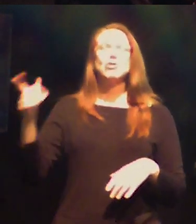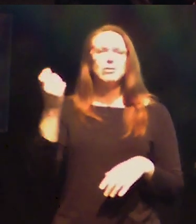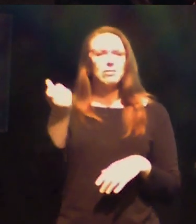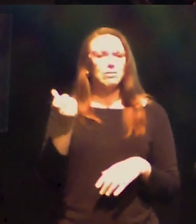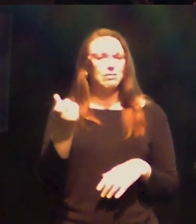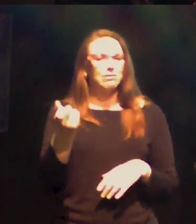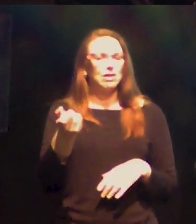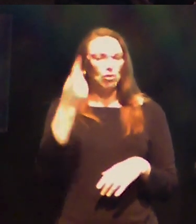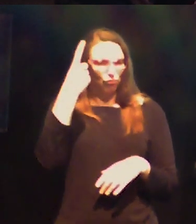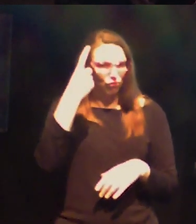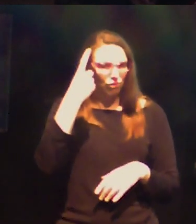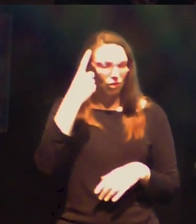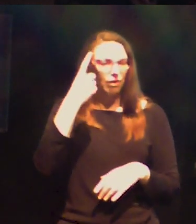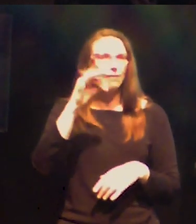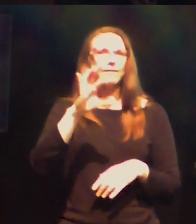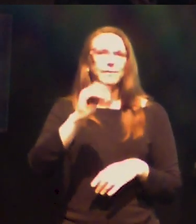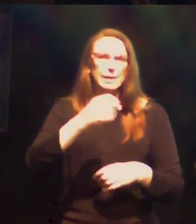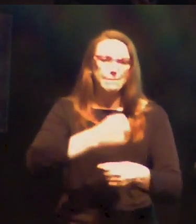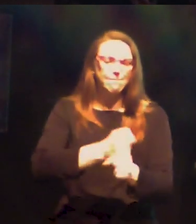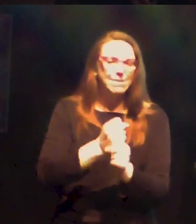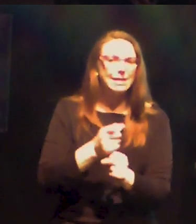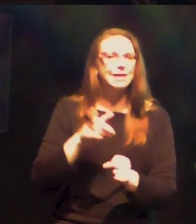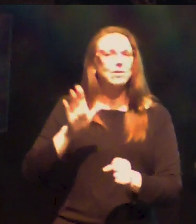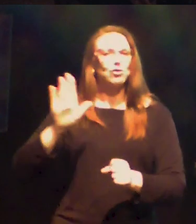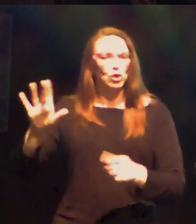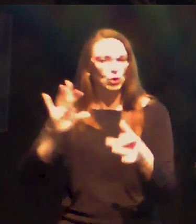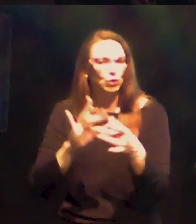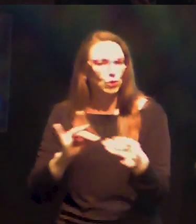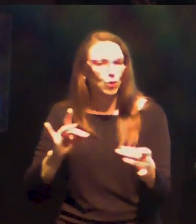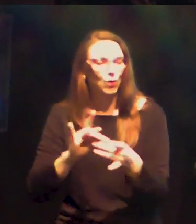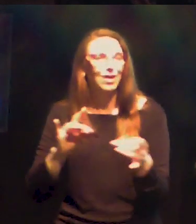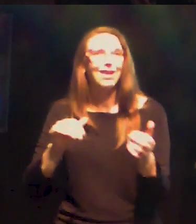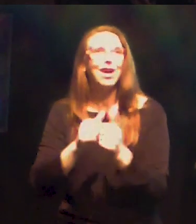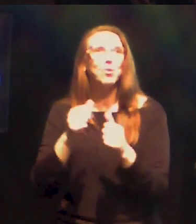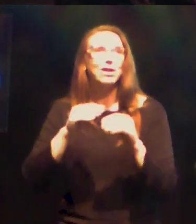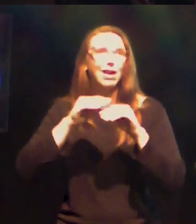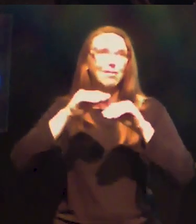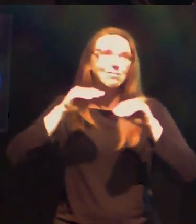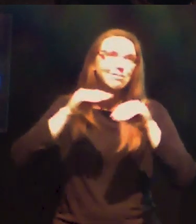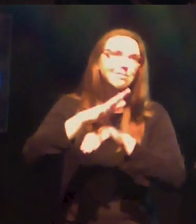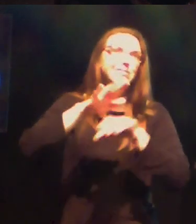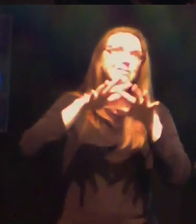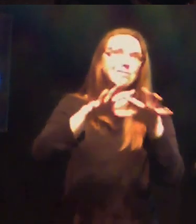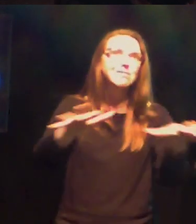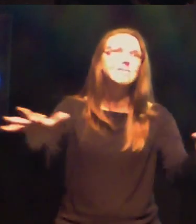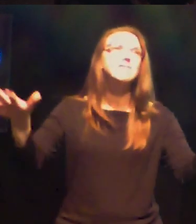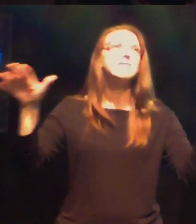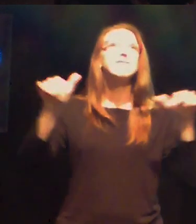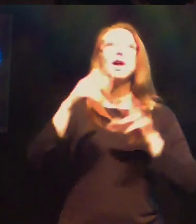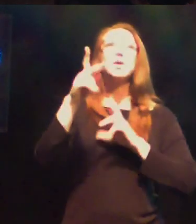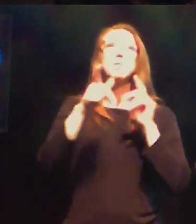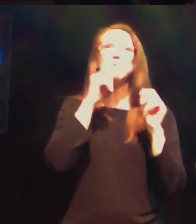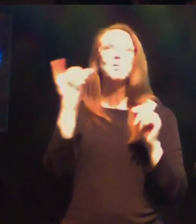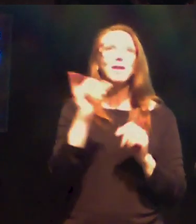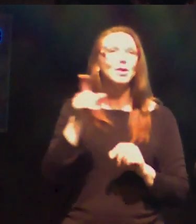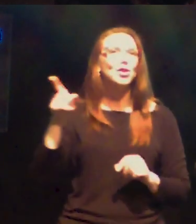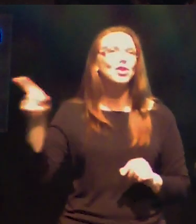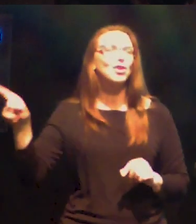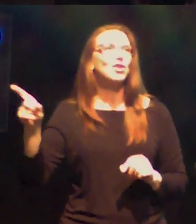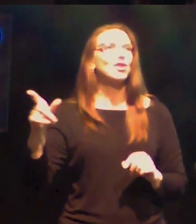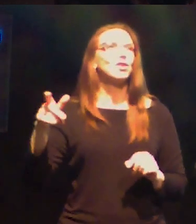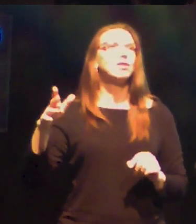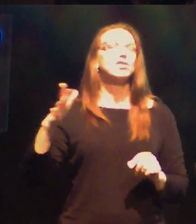what filmmaking is and a story, you know, how we can impact the life of other Michelles through this story, she